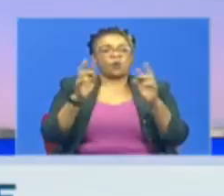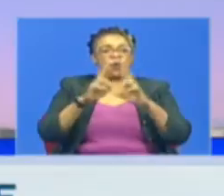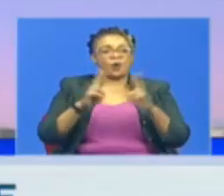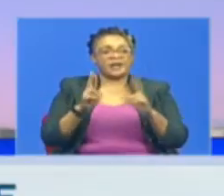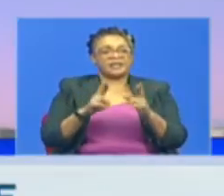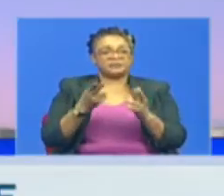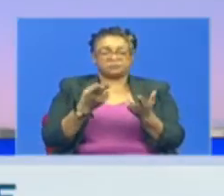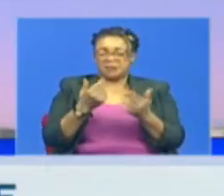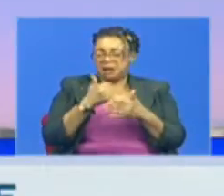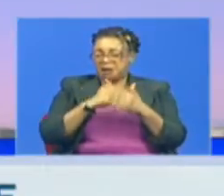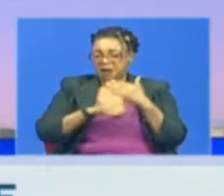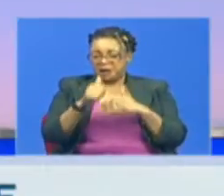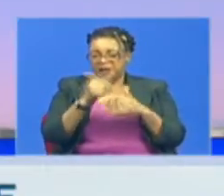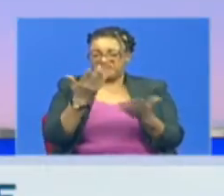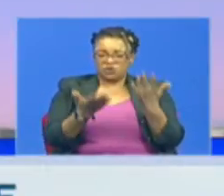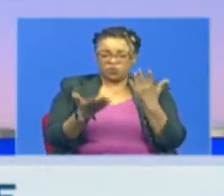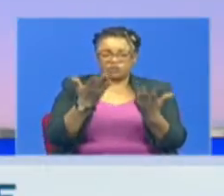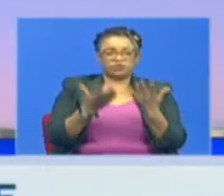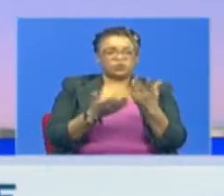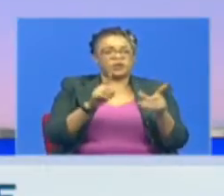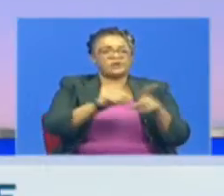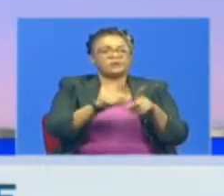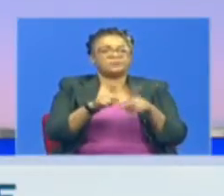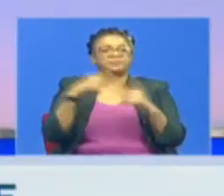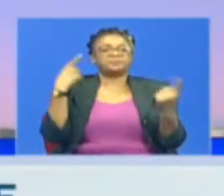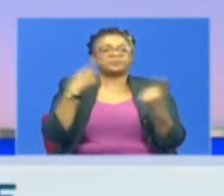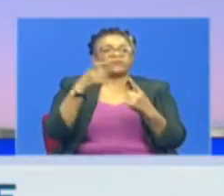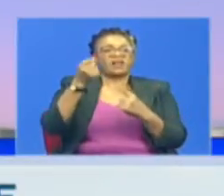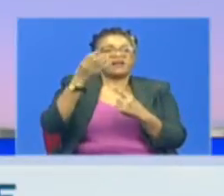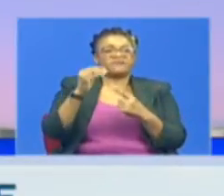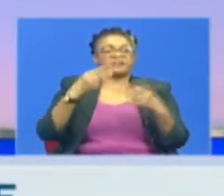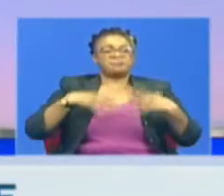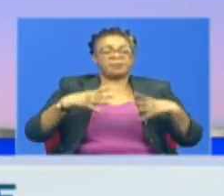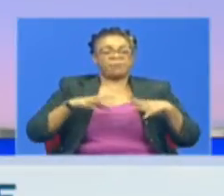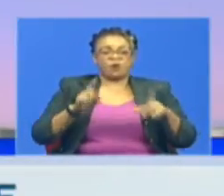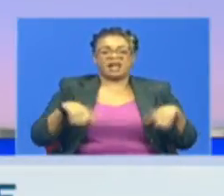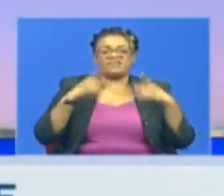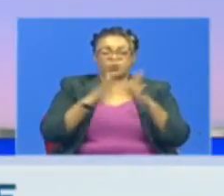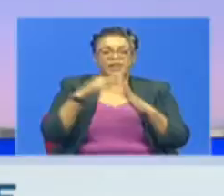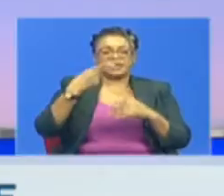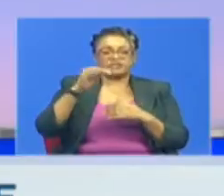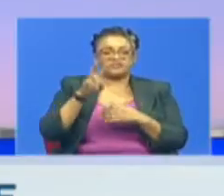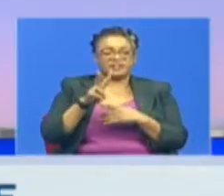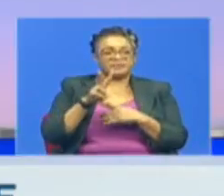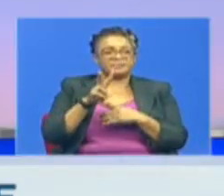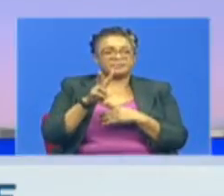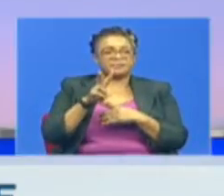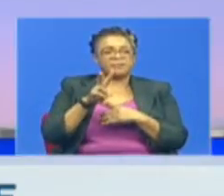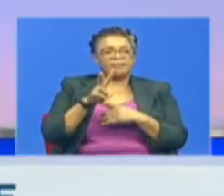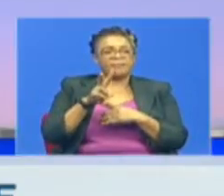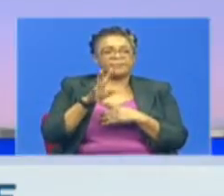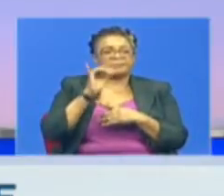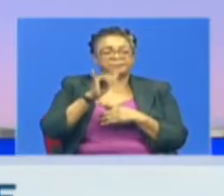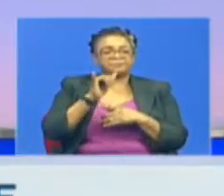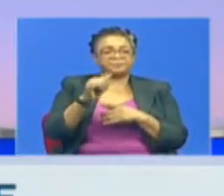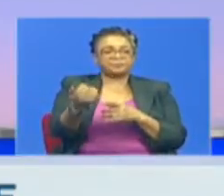evaluation in Britain and will also target 50 people living with HIV. The large-scale